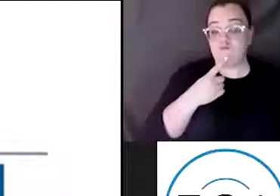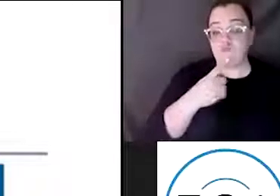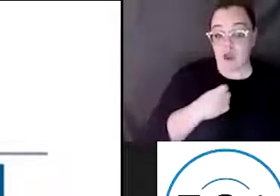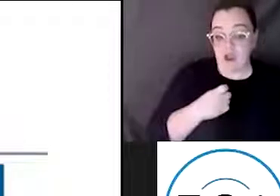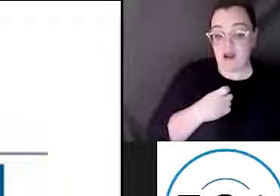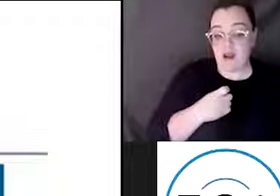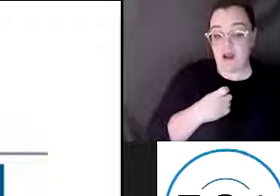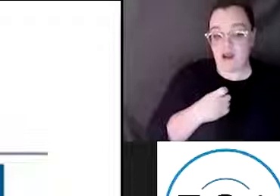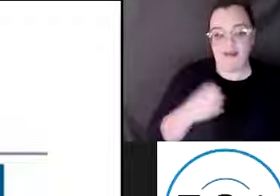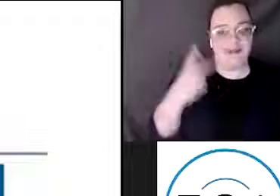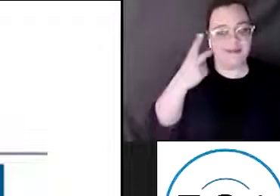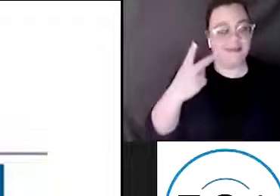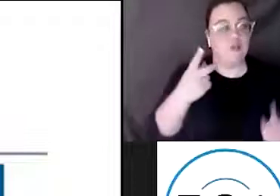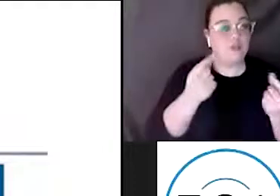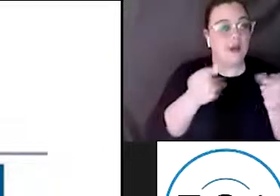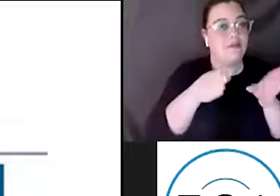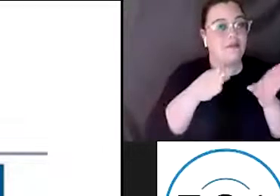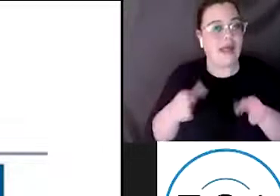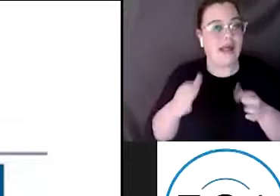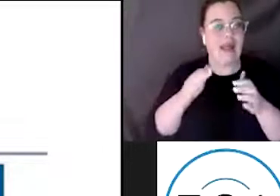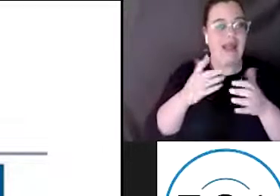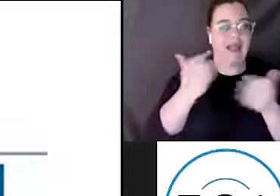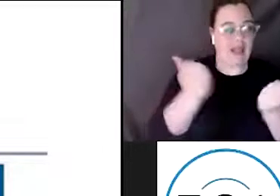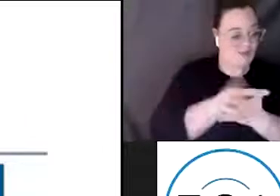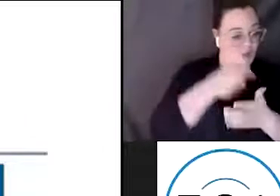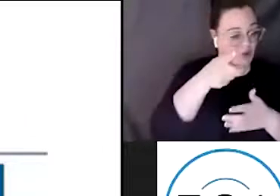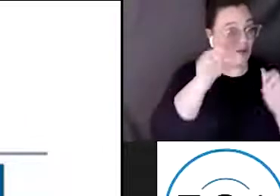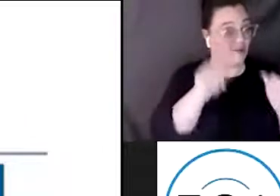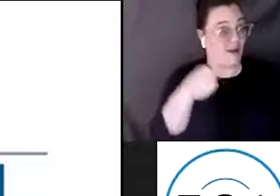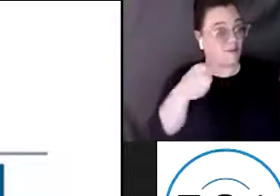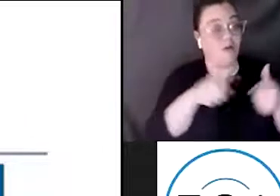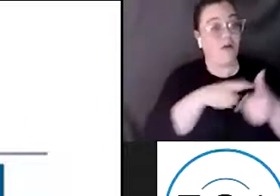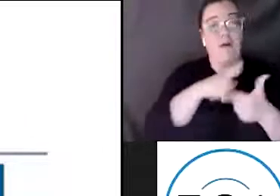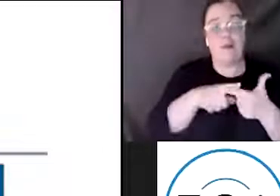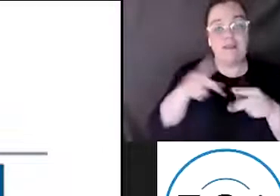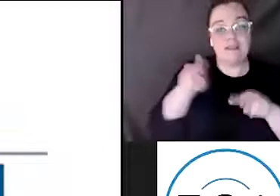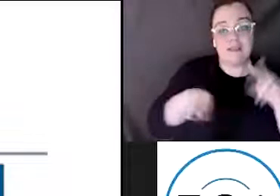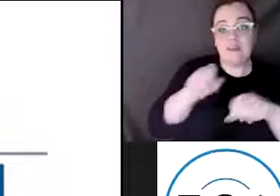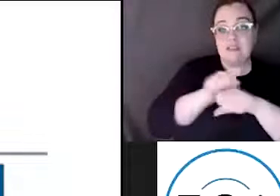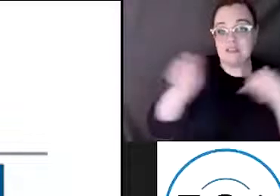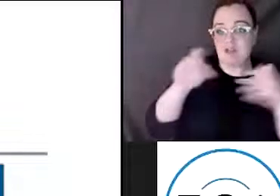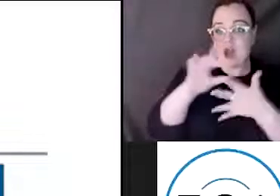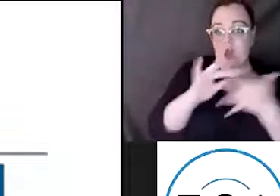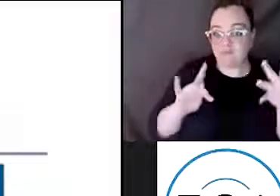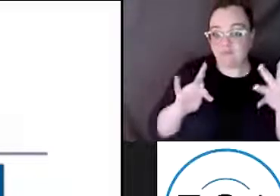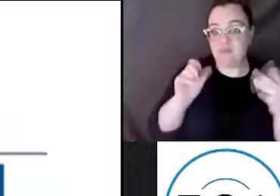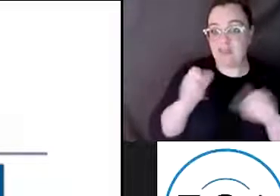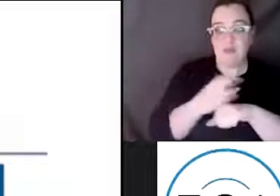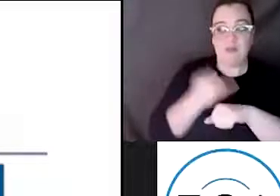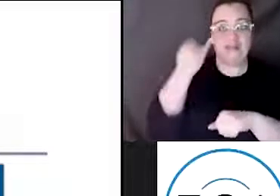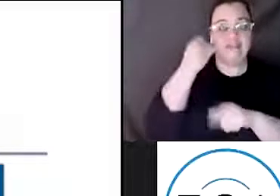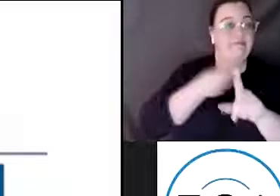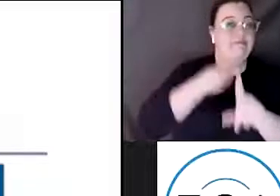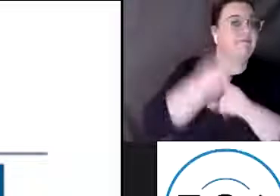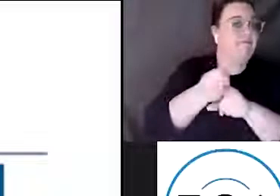planning for what you can control, exploring various safety net options that can be used in combination, and